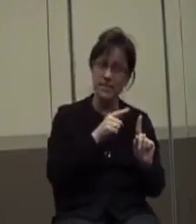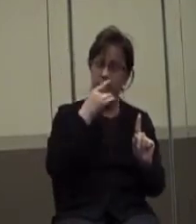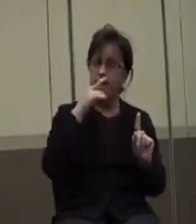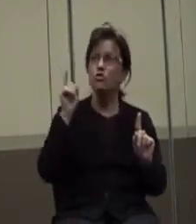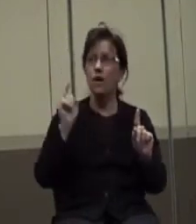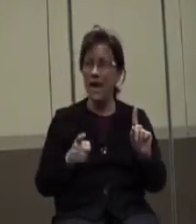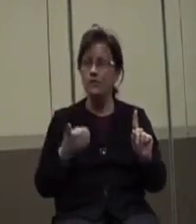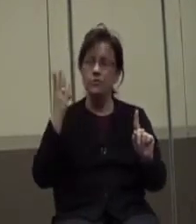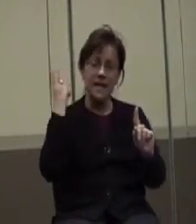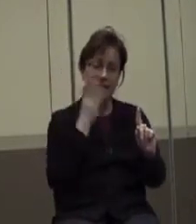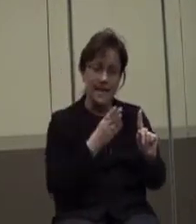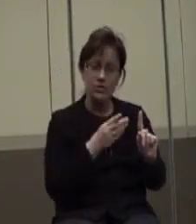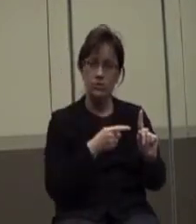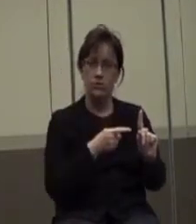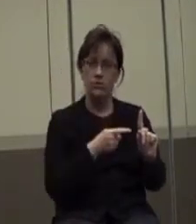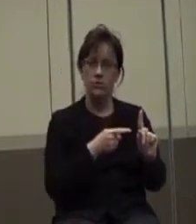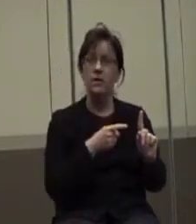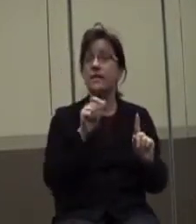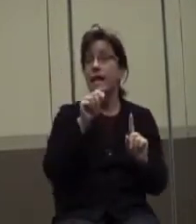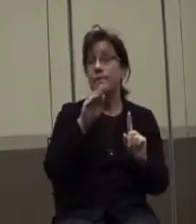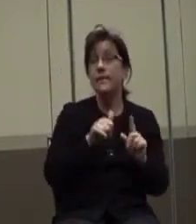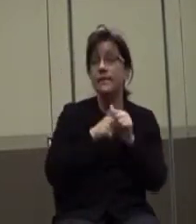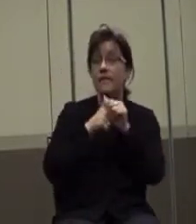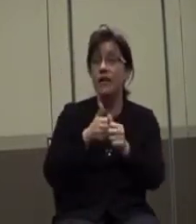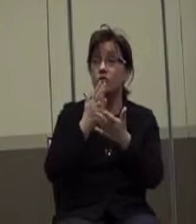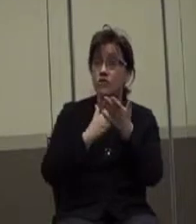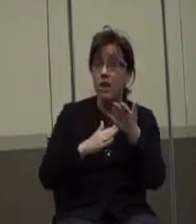Now, did Amy comply to some behaviors?